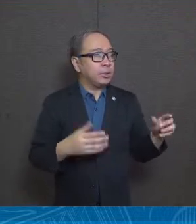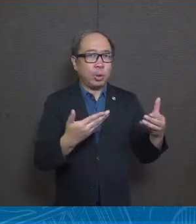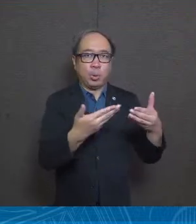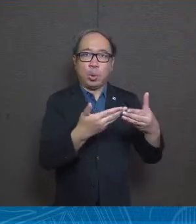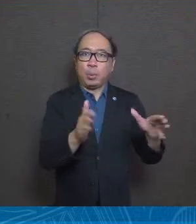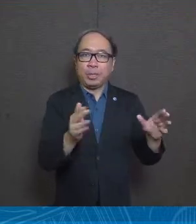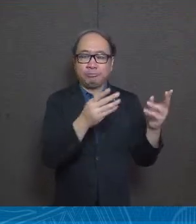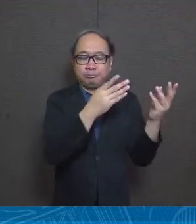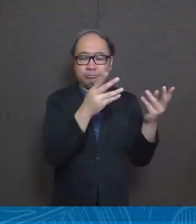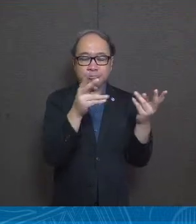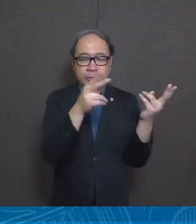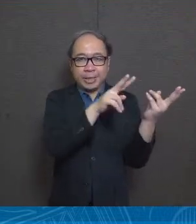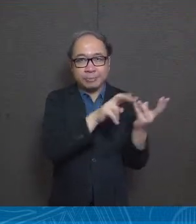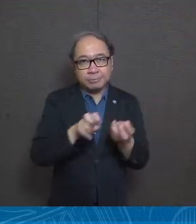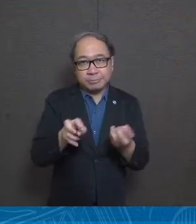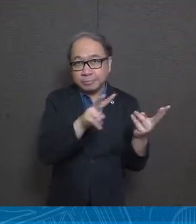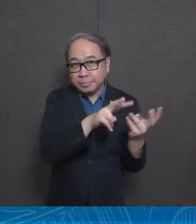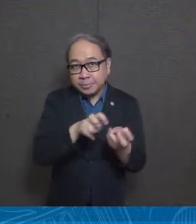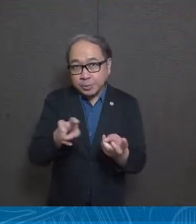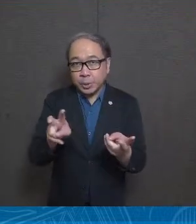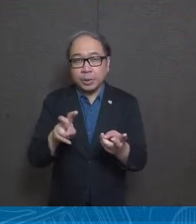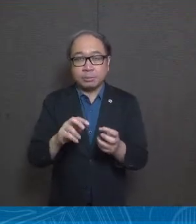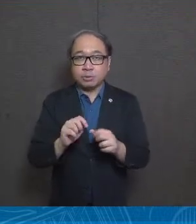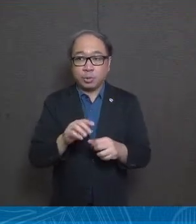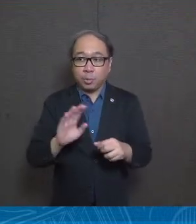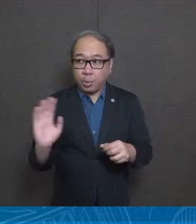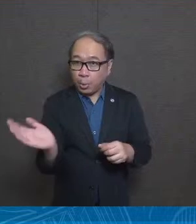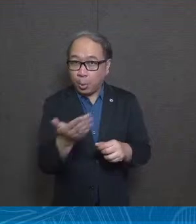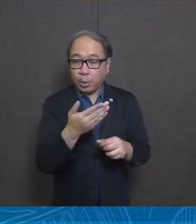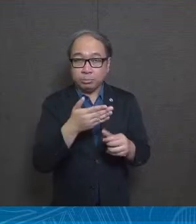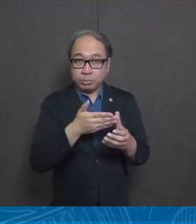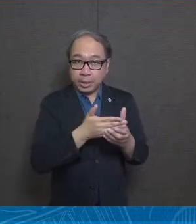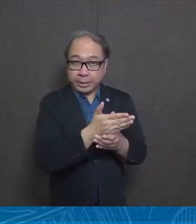data availability, open data, everyone can access.